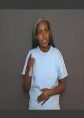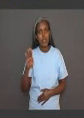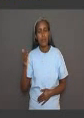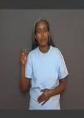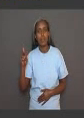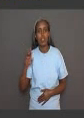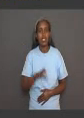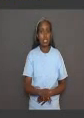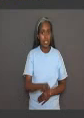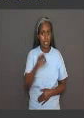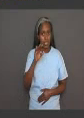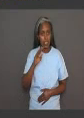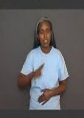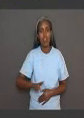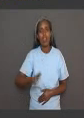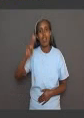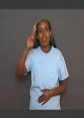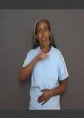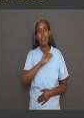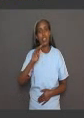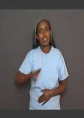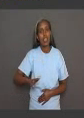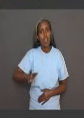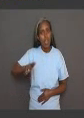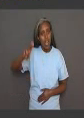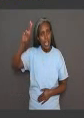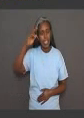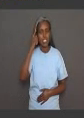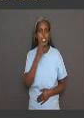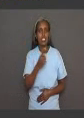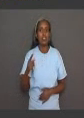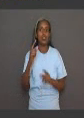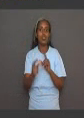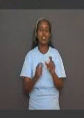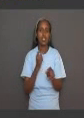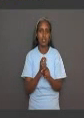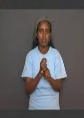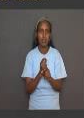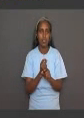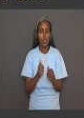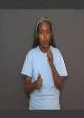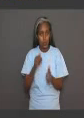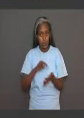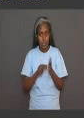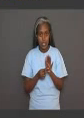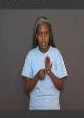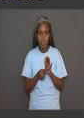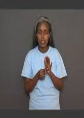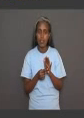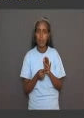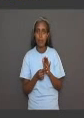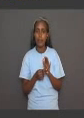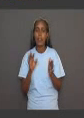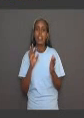is getting higher and higher each year, which means